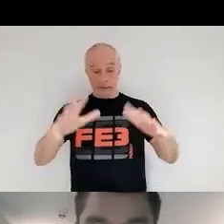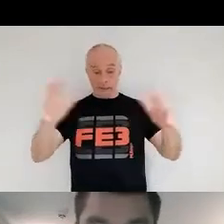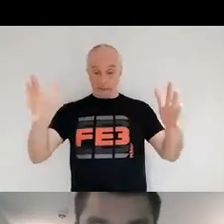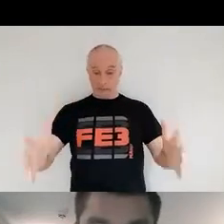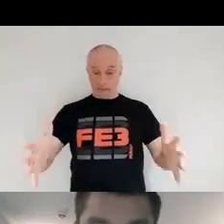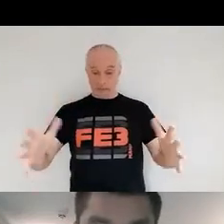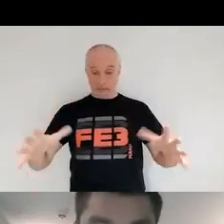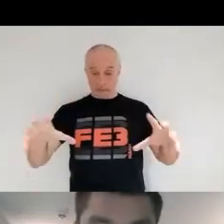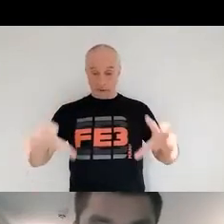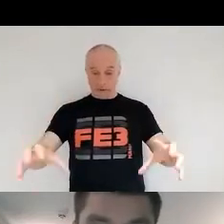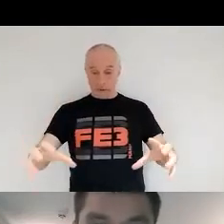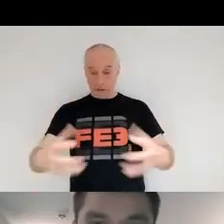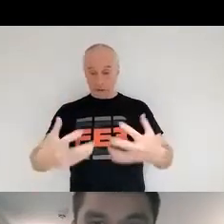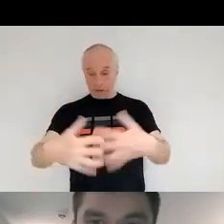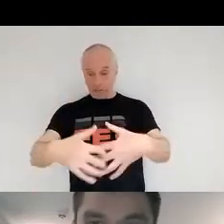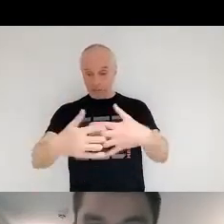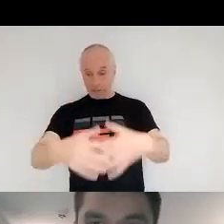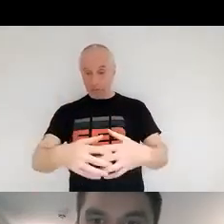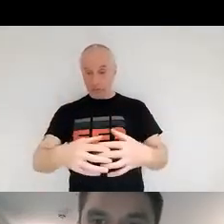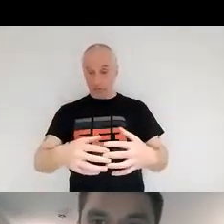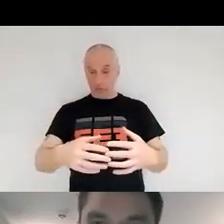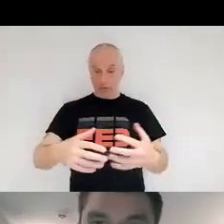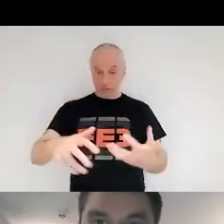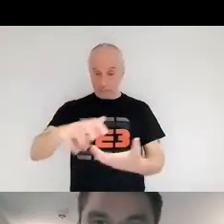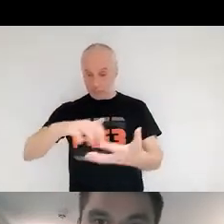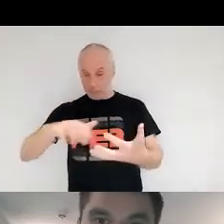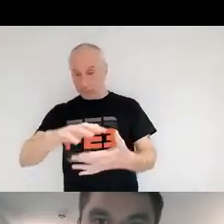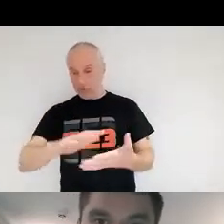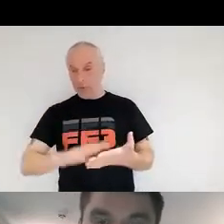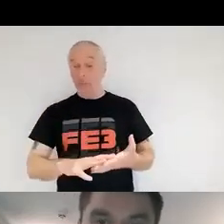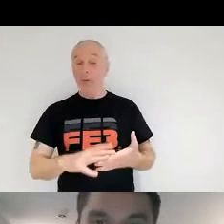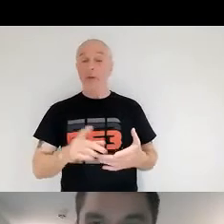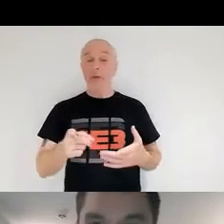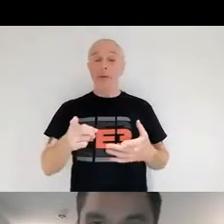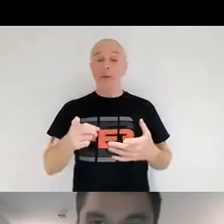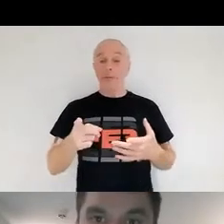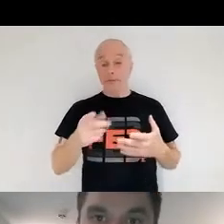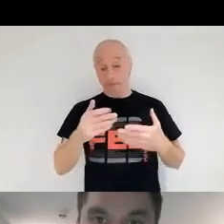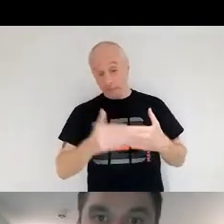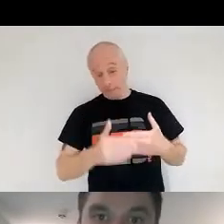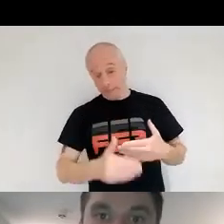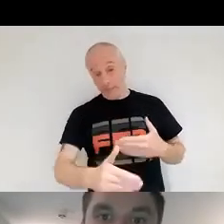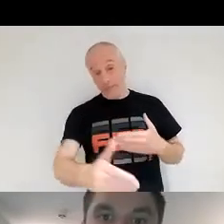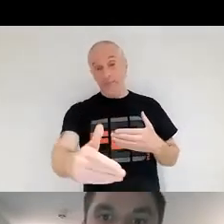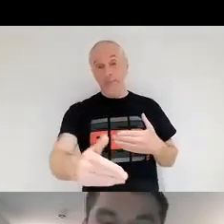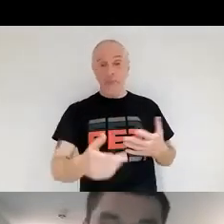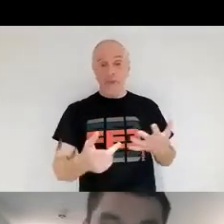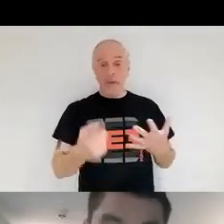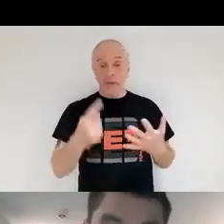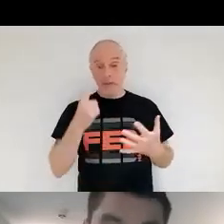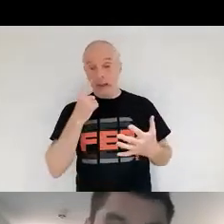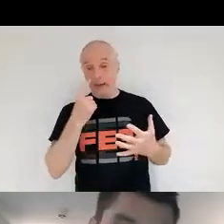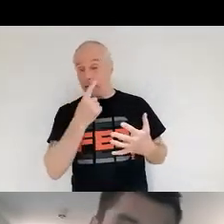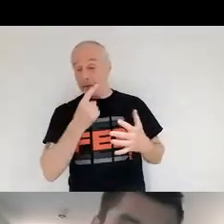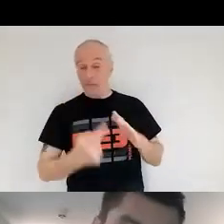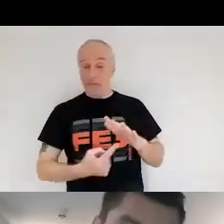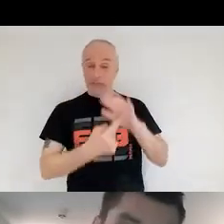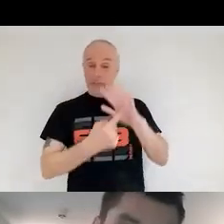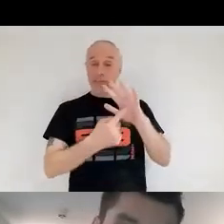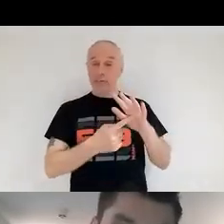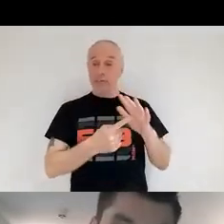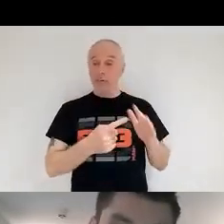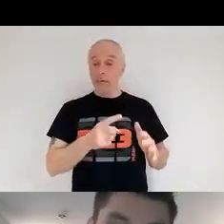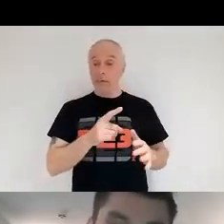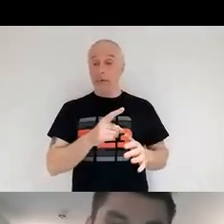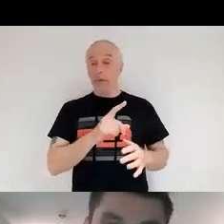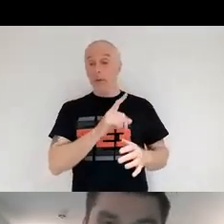the enduring value of the programme will be the evidence base that unlocks those trials. Because although I've been